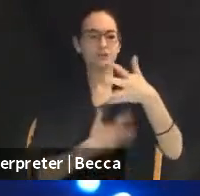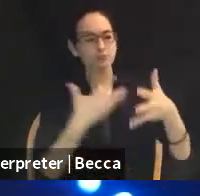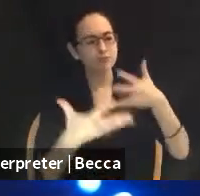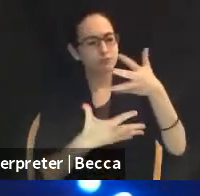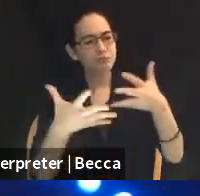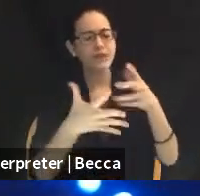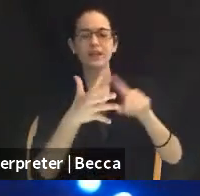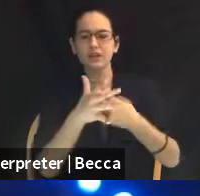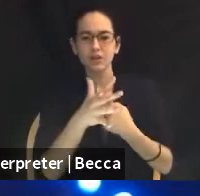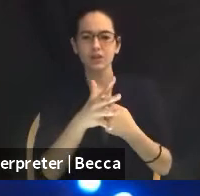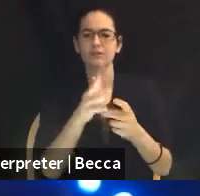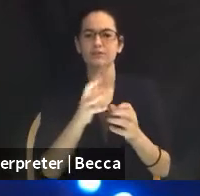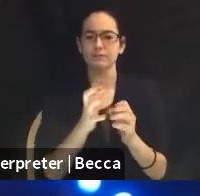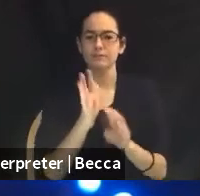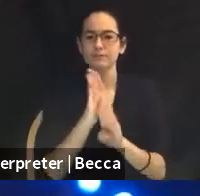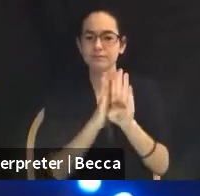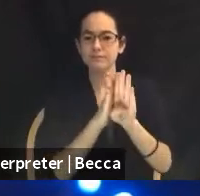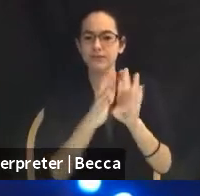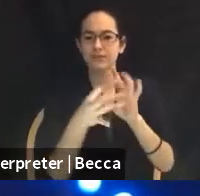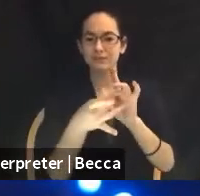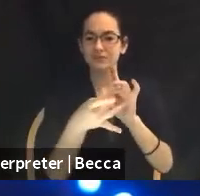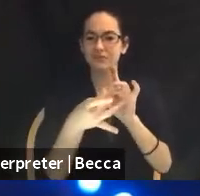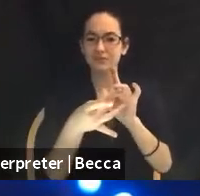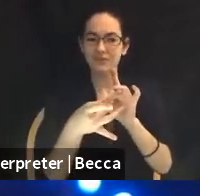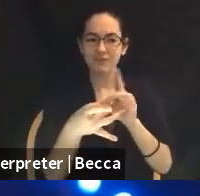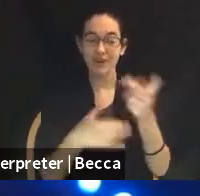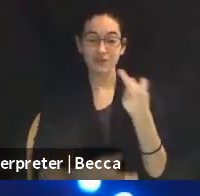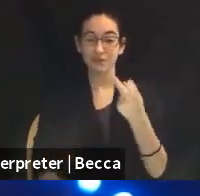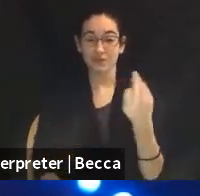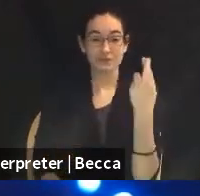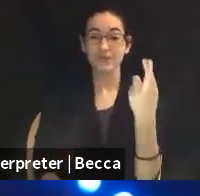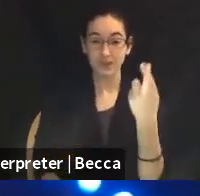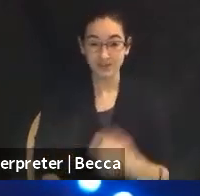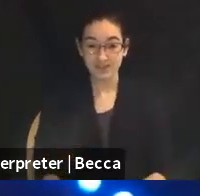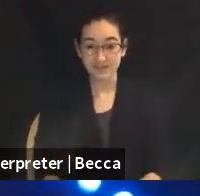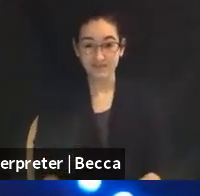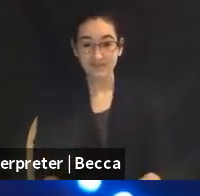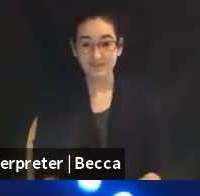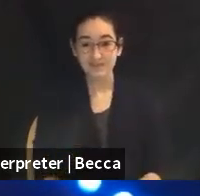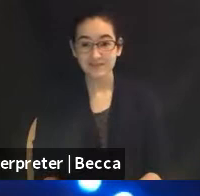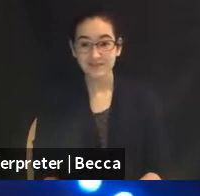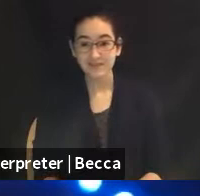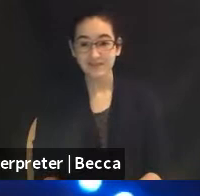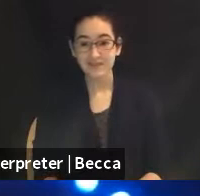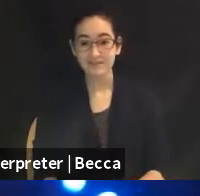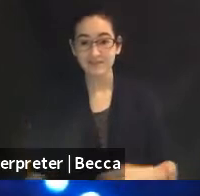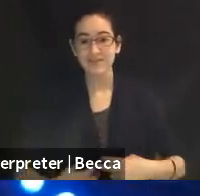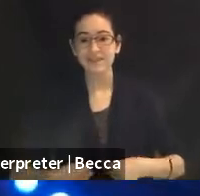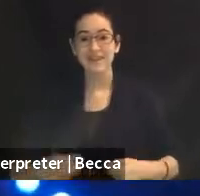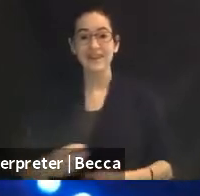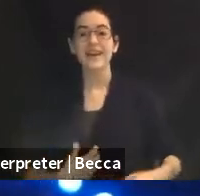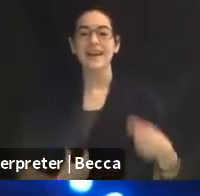friendship. And we became best friends. I mean, we even did the elementary school girl thing. We got matching